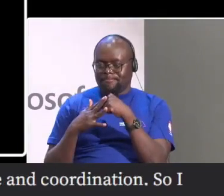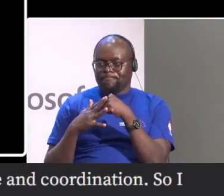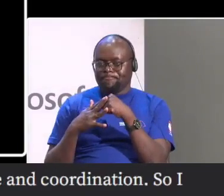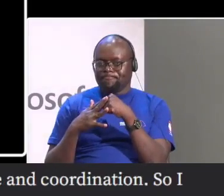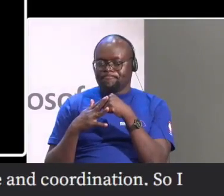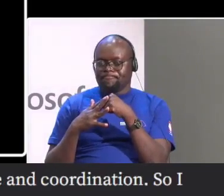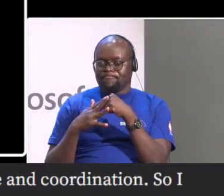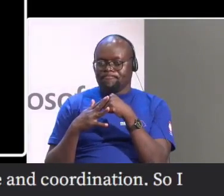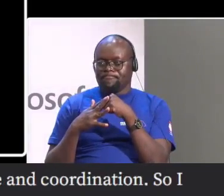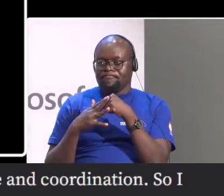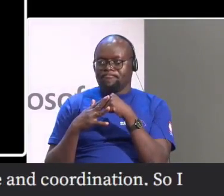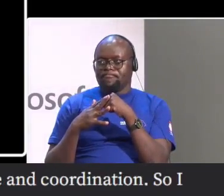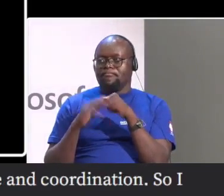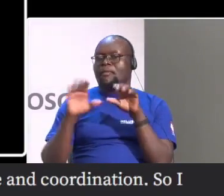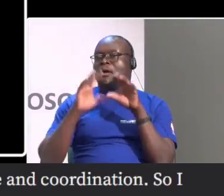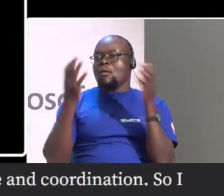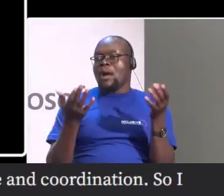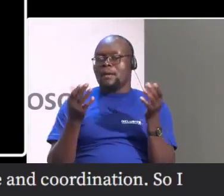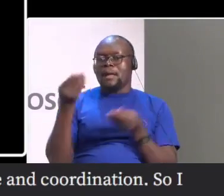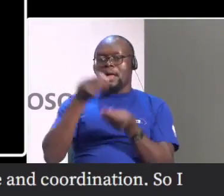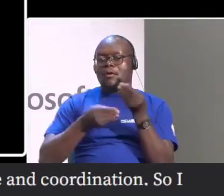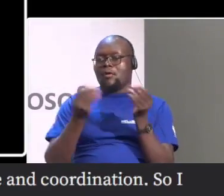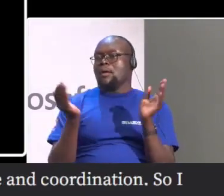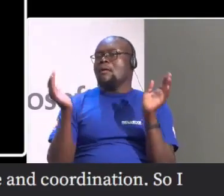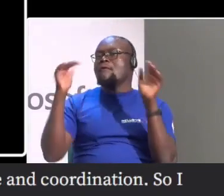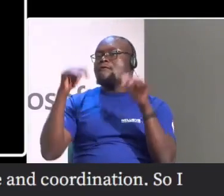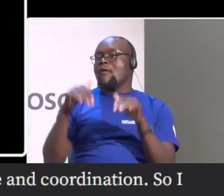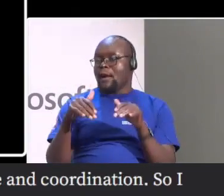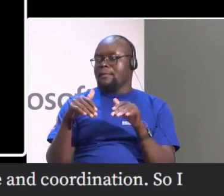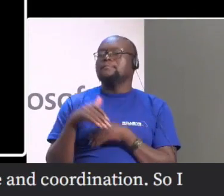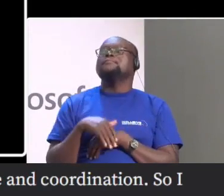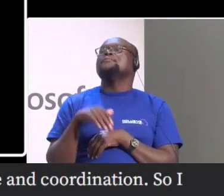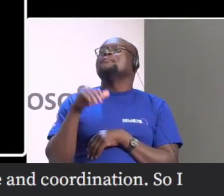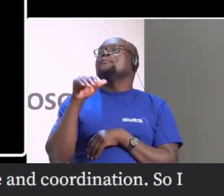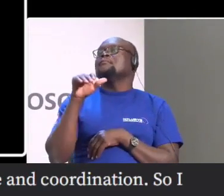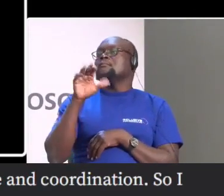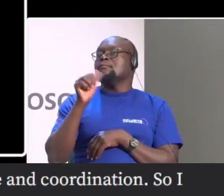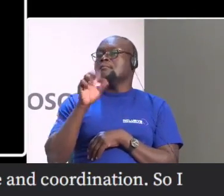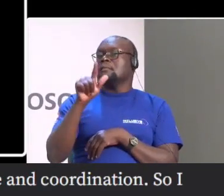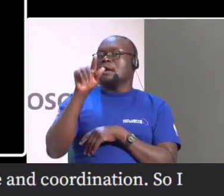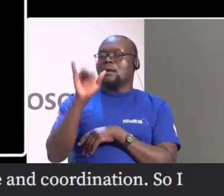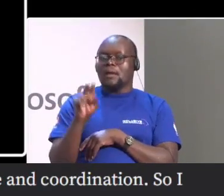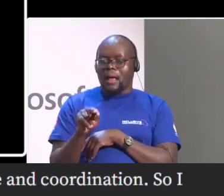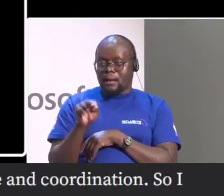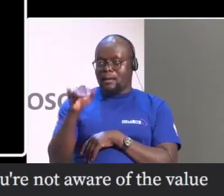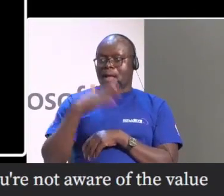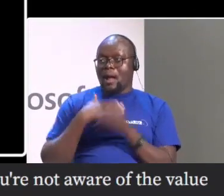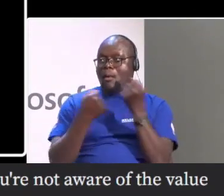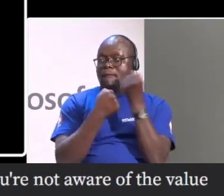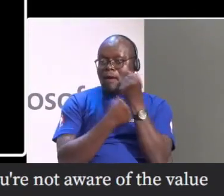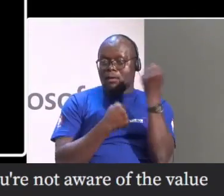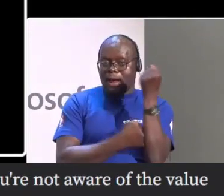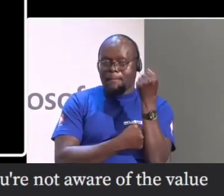at the World Economic Forum in Davos. Caroline Casey is our founder. She's a